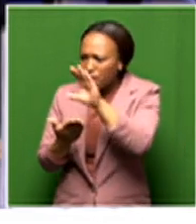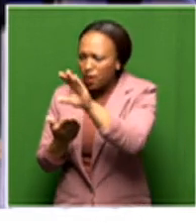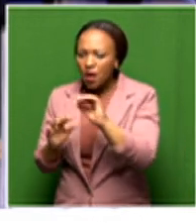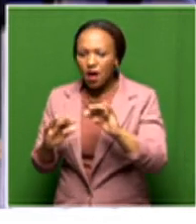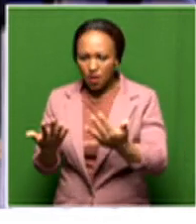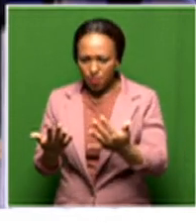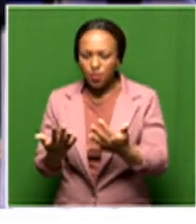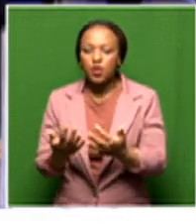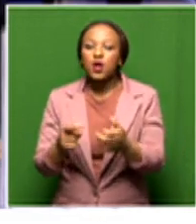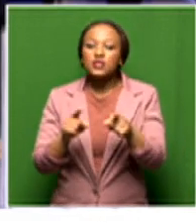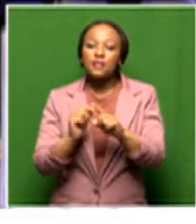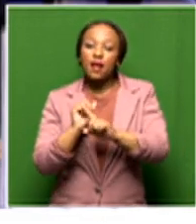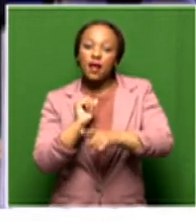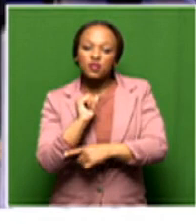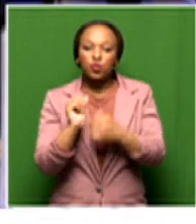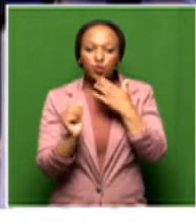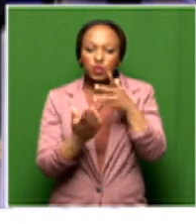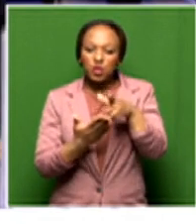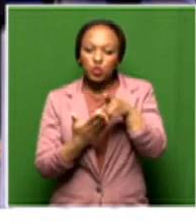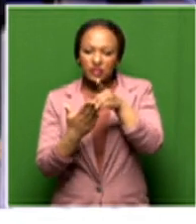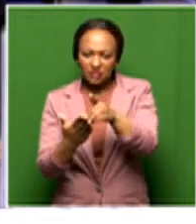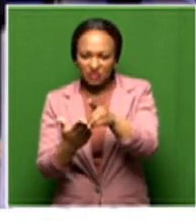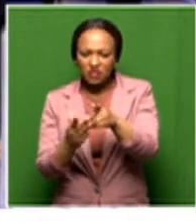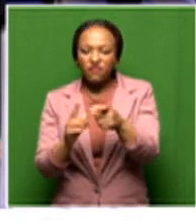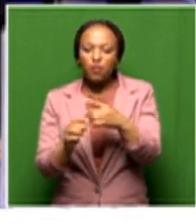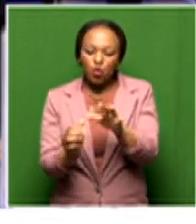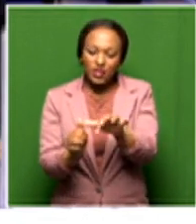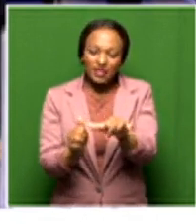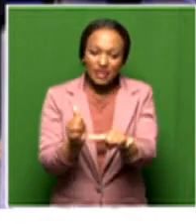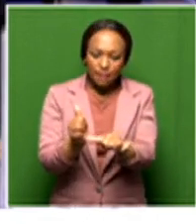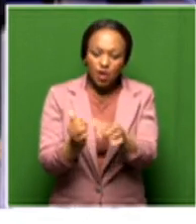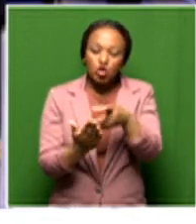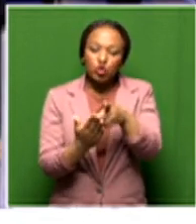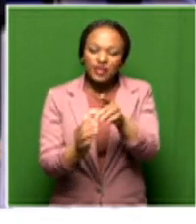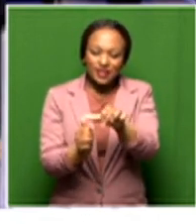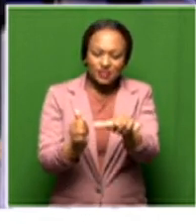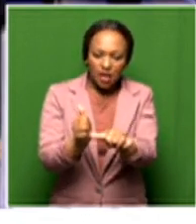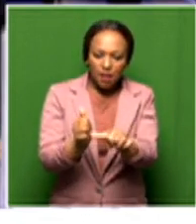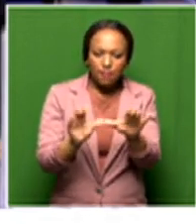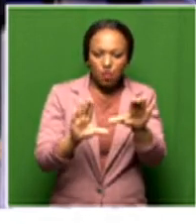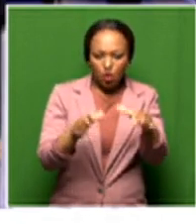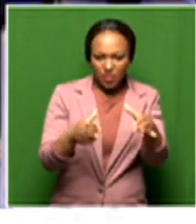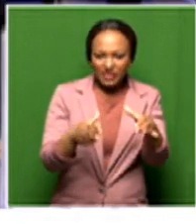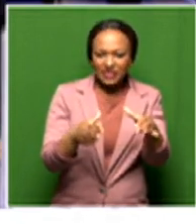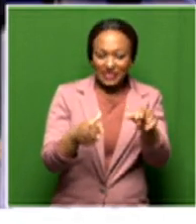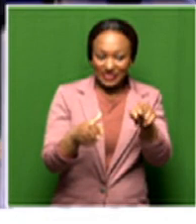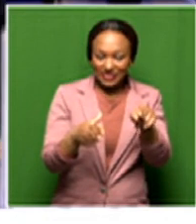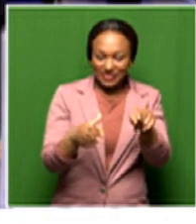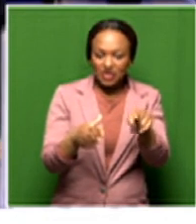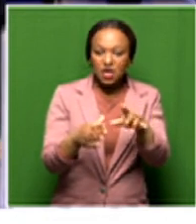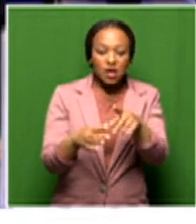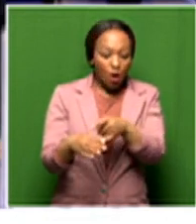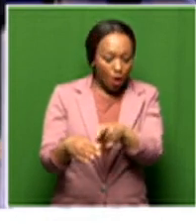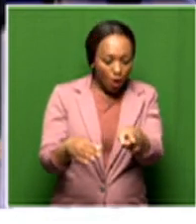lastly the donations subcommittee. And all of those subcommittees are actually